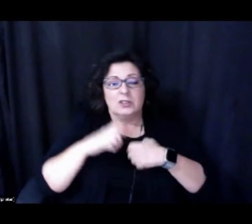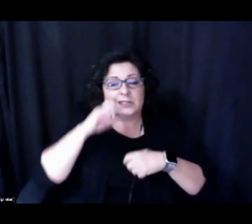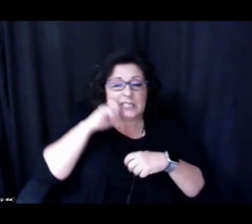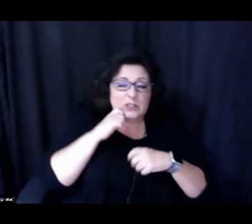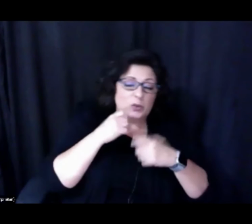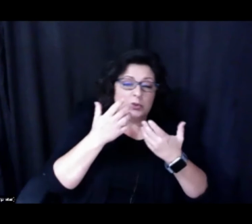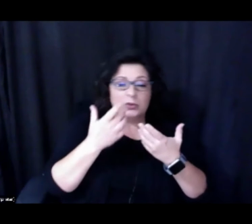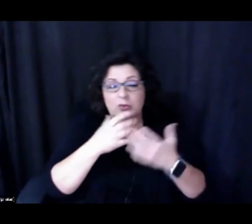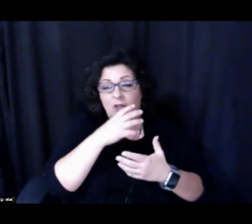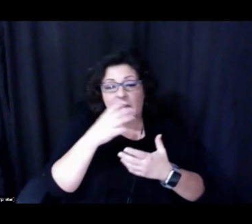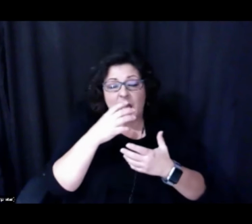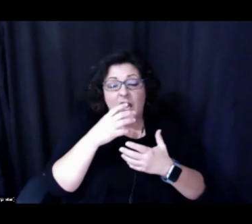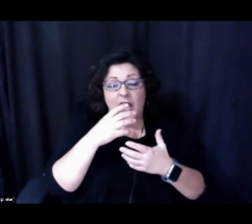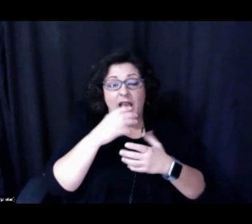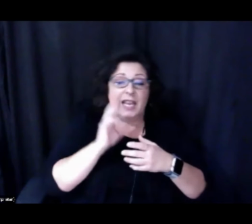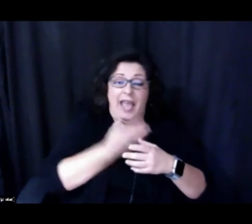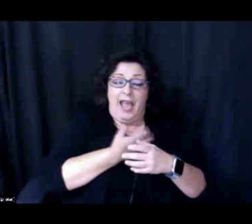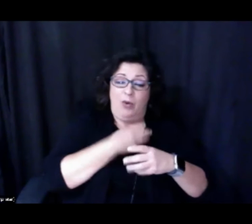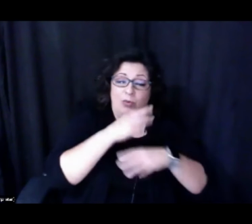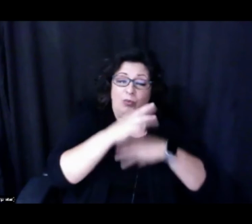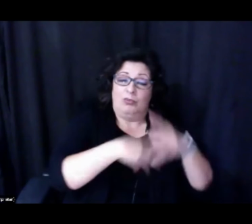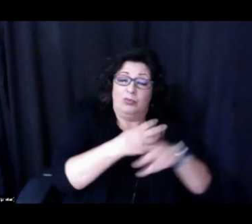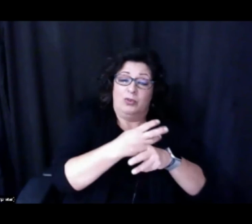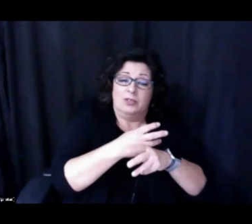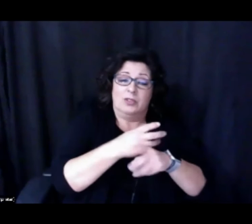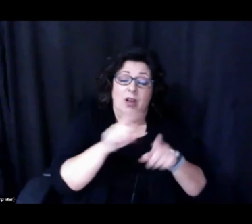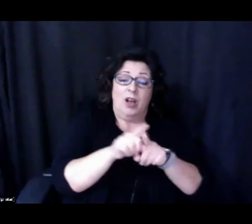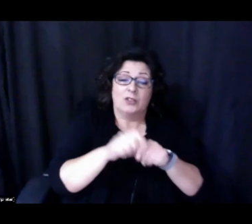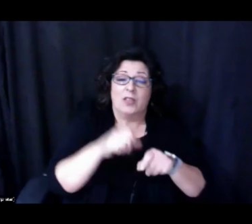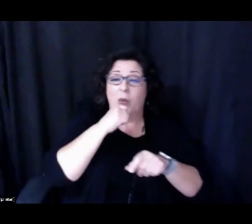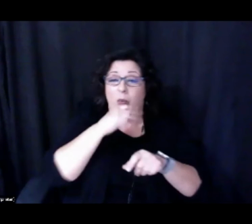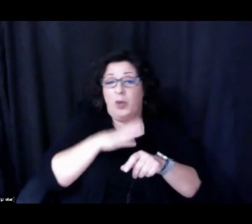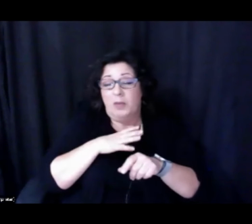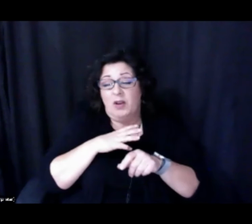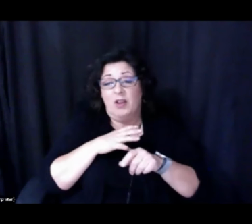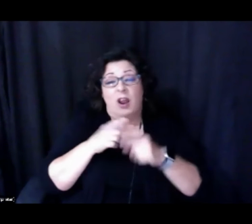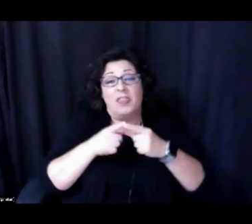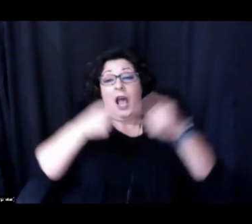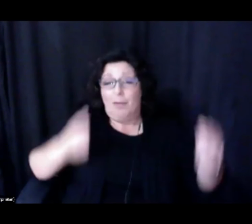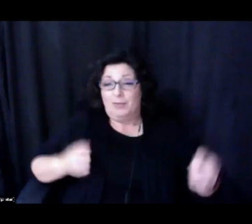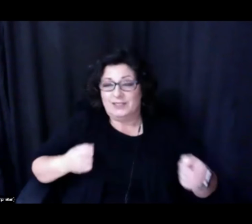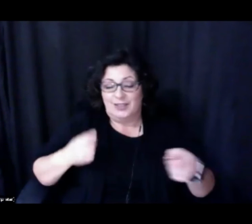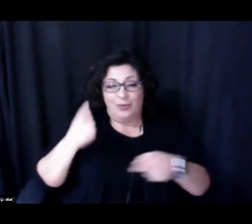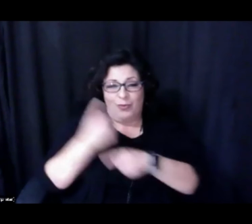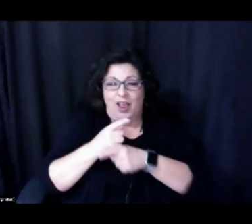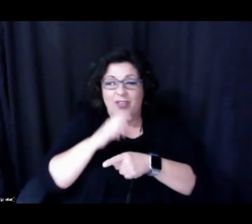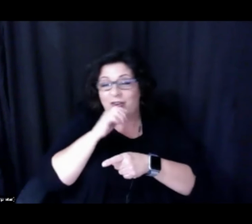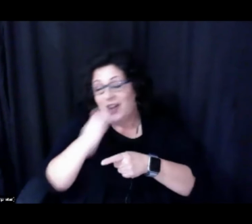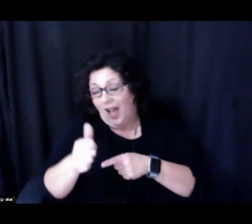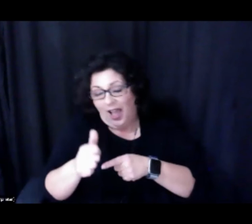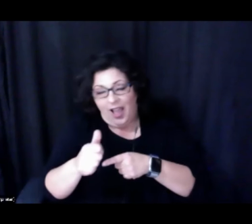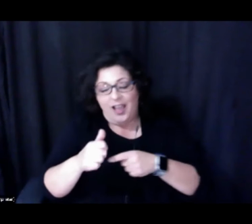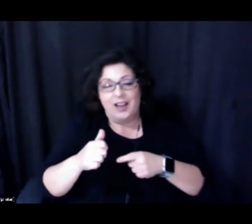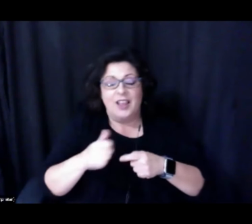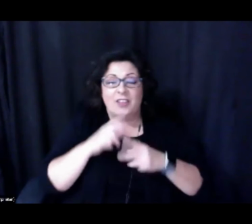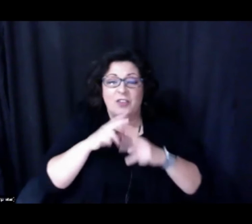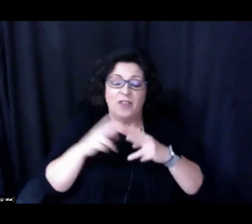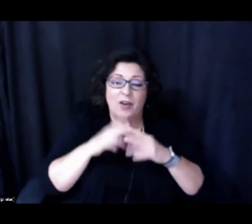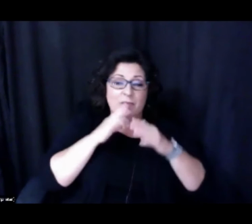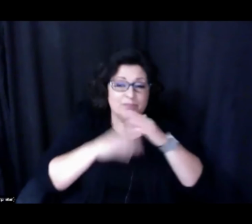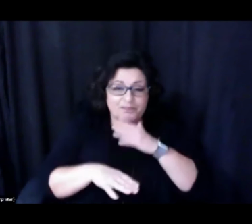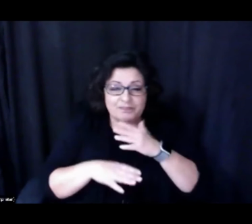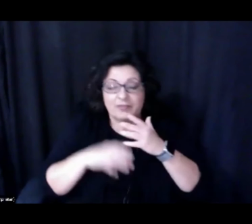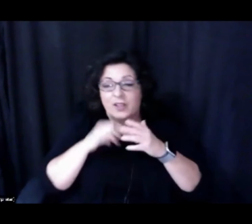And then in our society, it also says that women are the opposite, right? They're not aggressive, they're submissive, they're